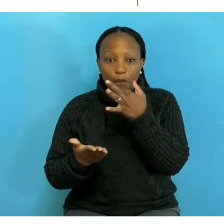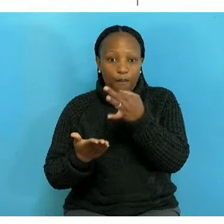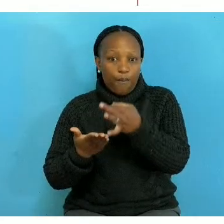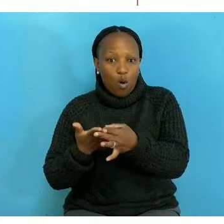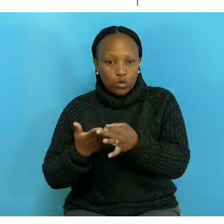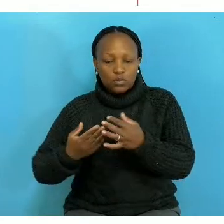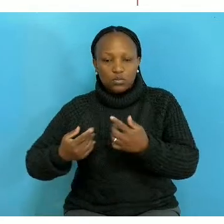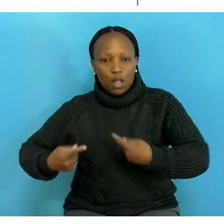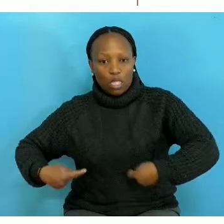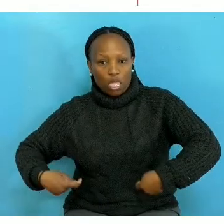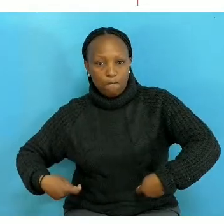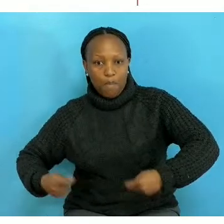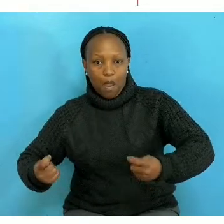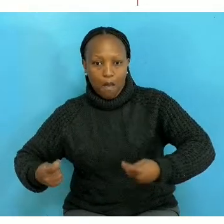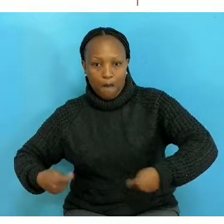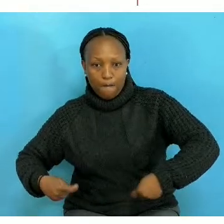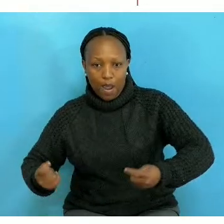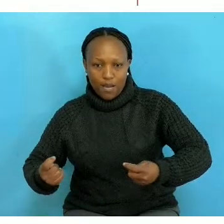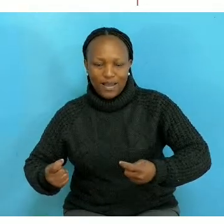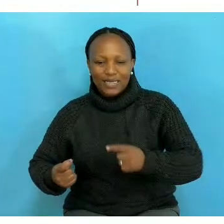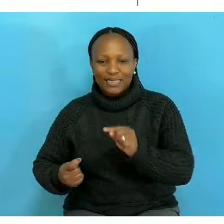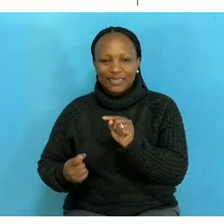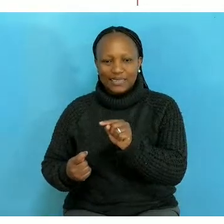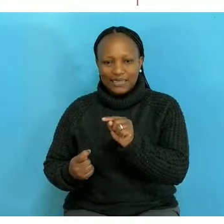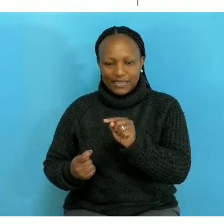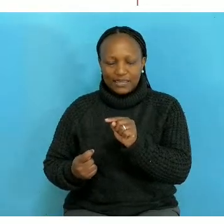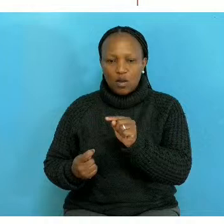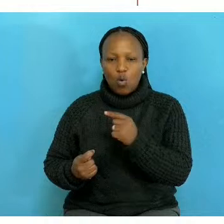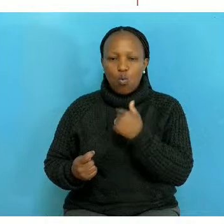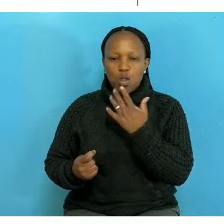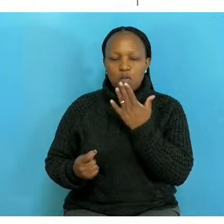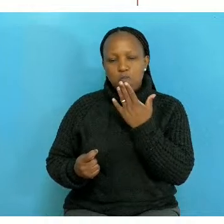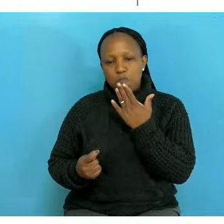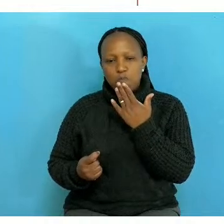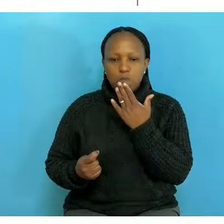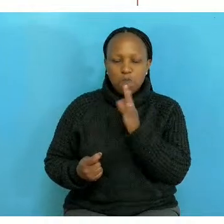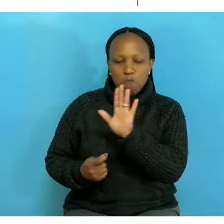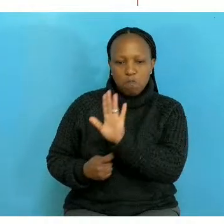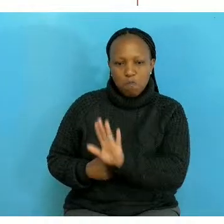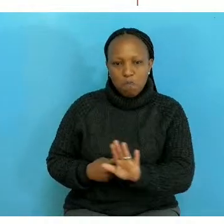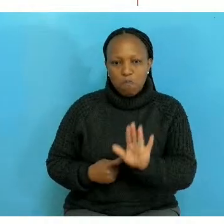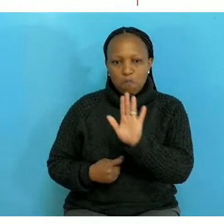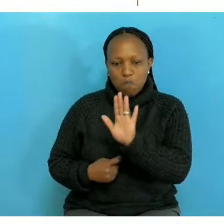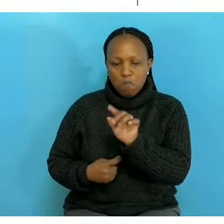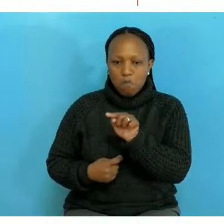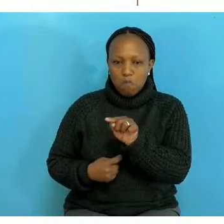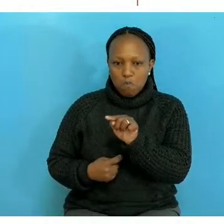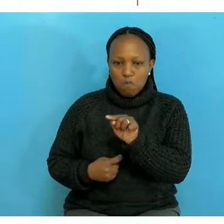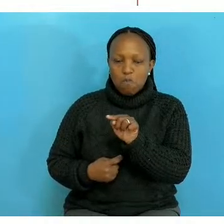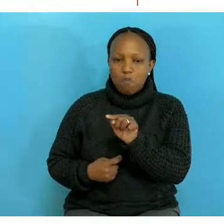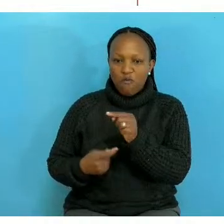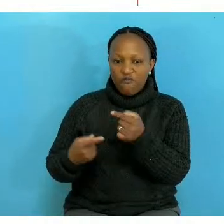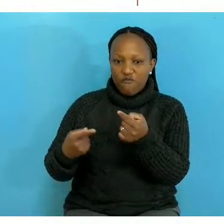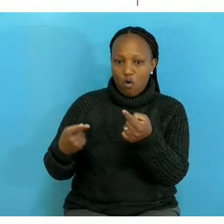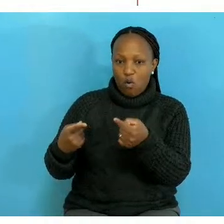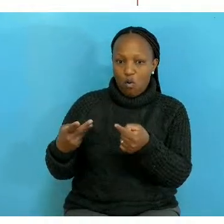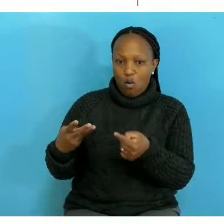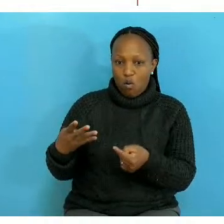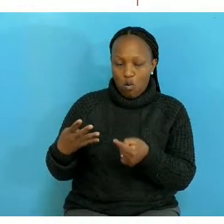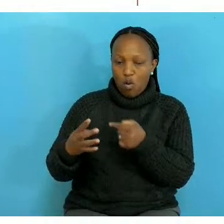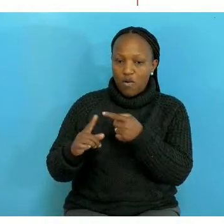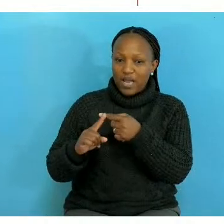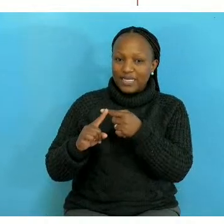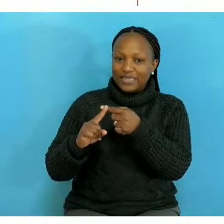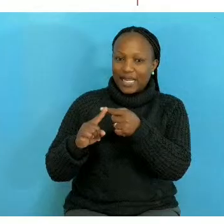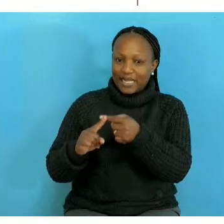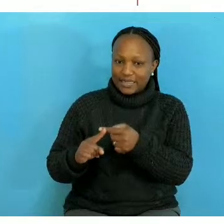we currently anticipate to spend those within those designated Kiodi targets,